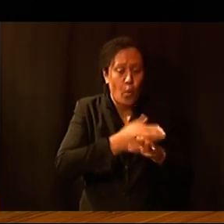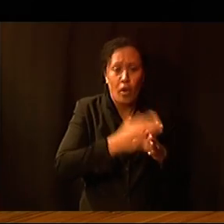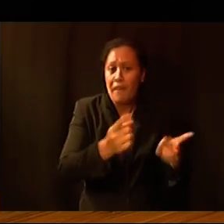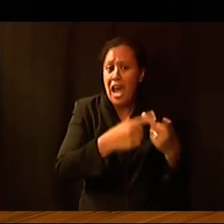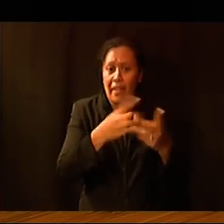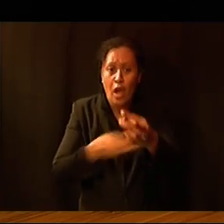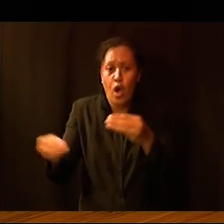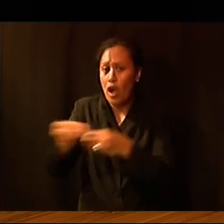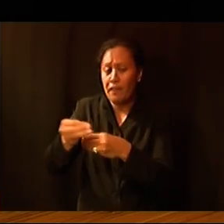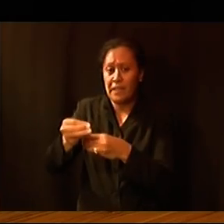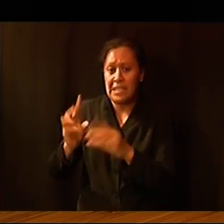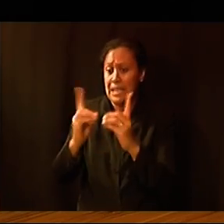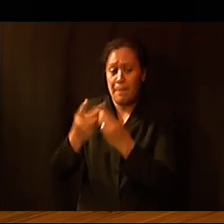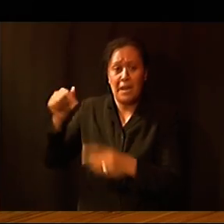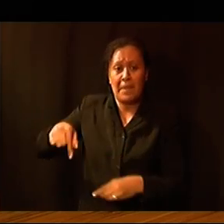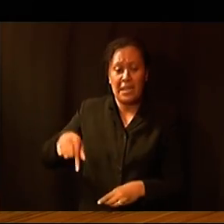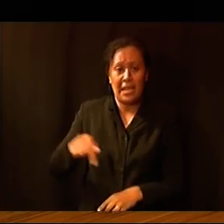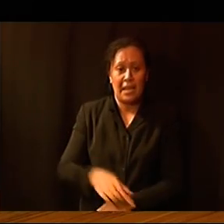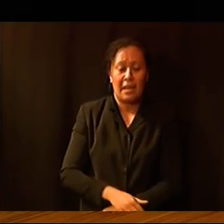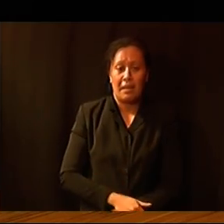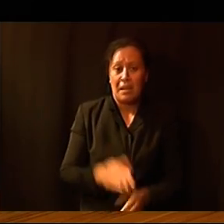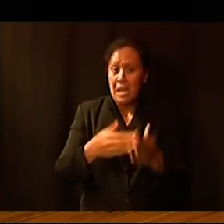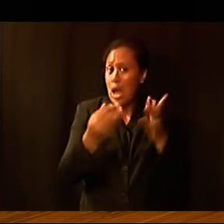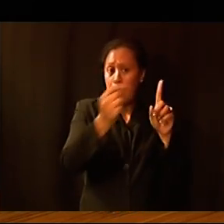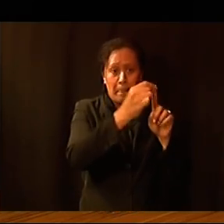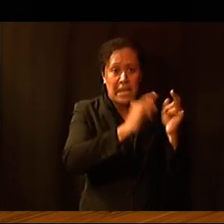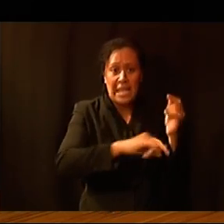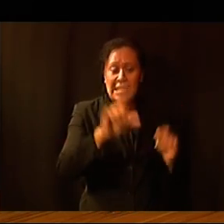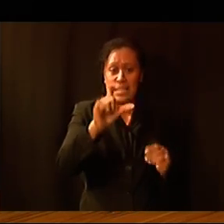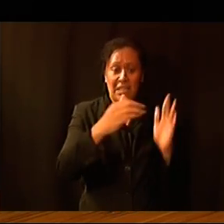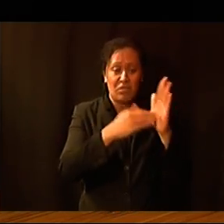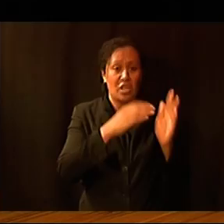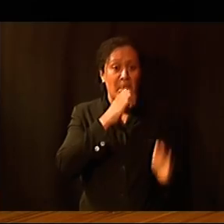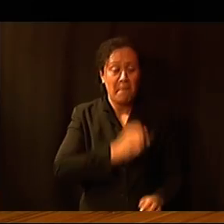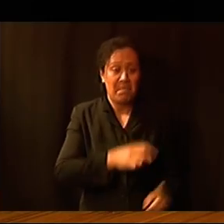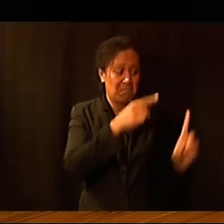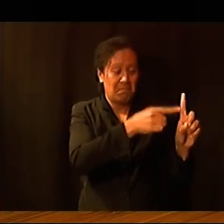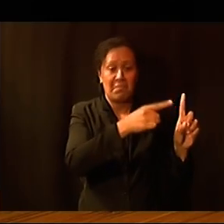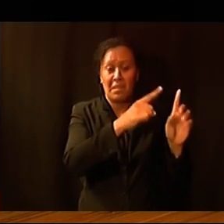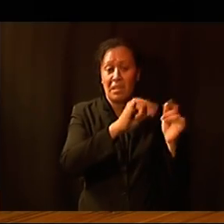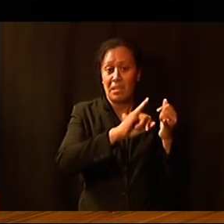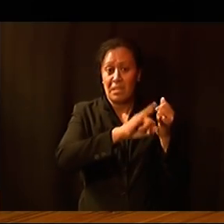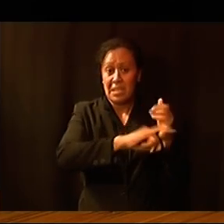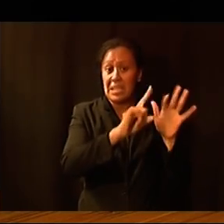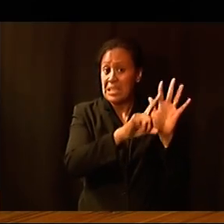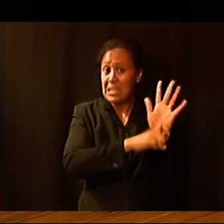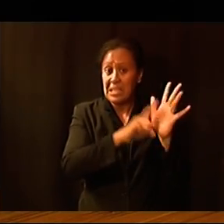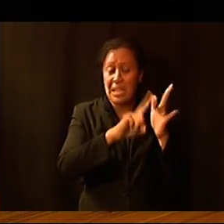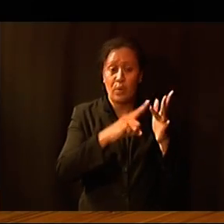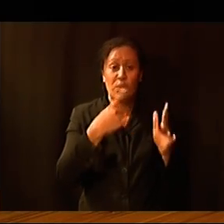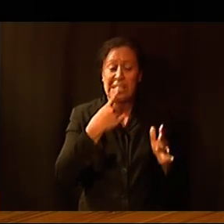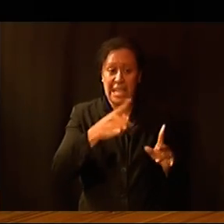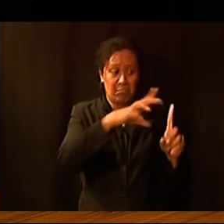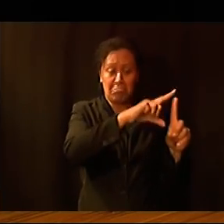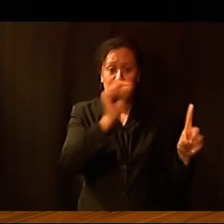work of respective ministries, departments and agencies. The PCA Chairman Josefa Serulanglangi said these appointments had